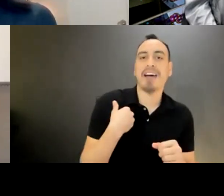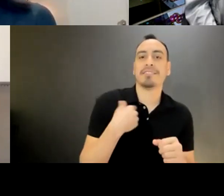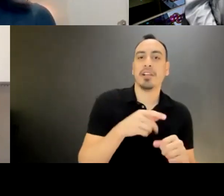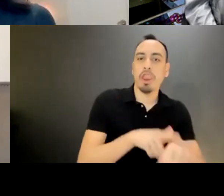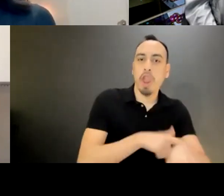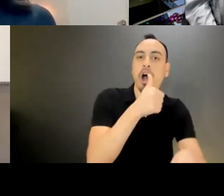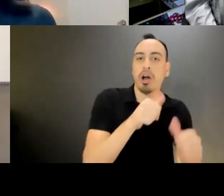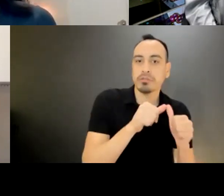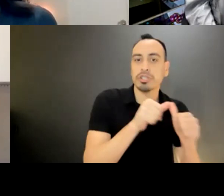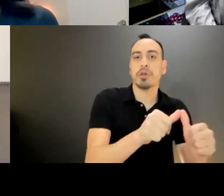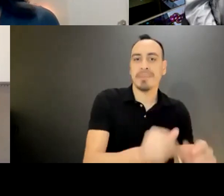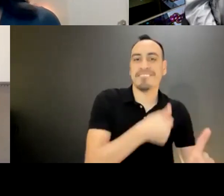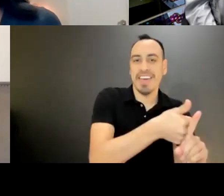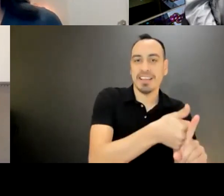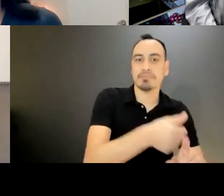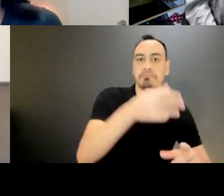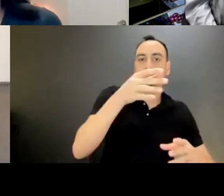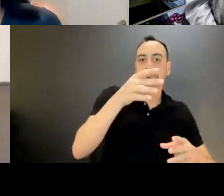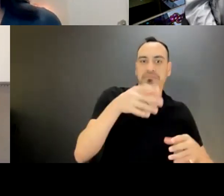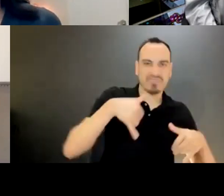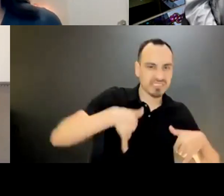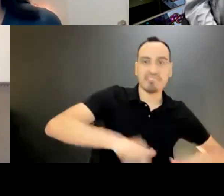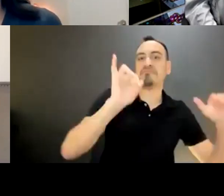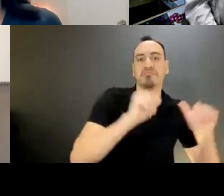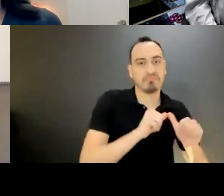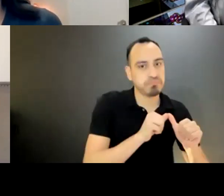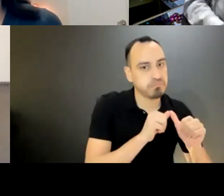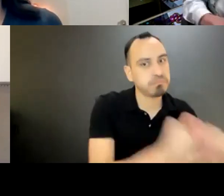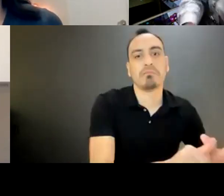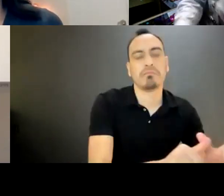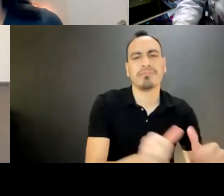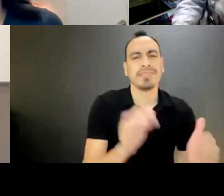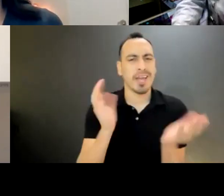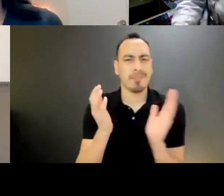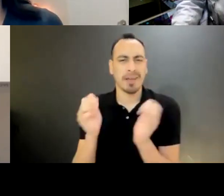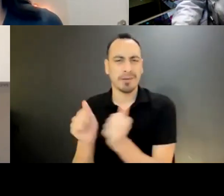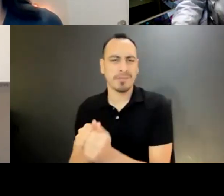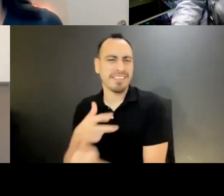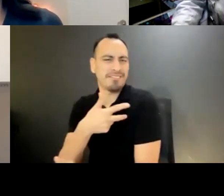even a close race to balance.